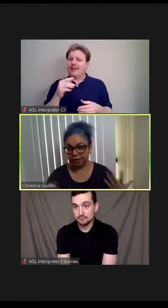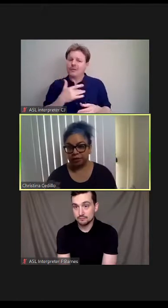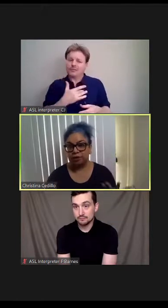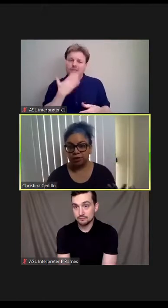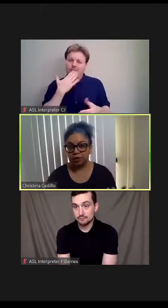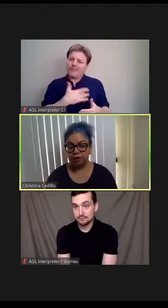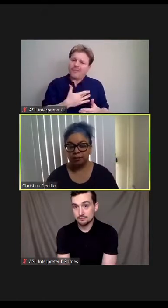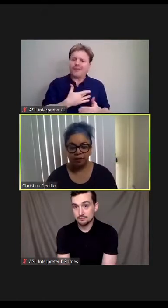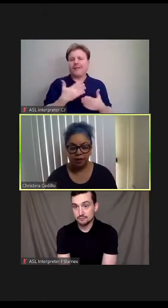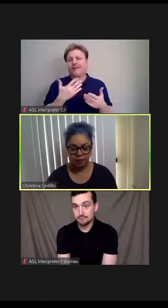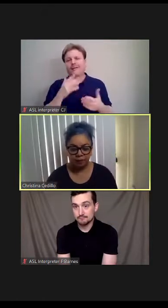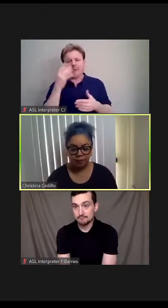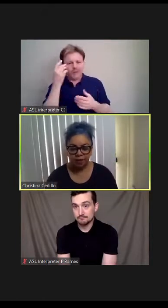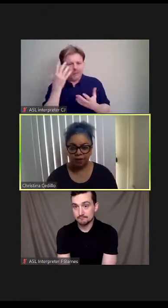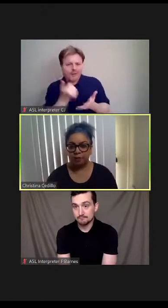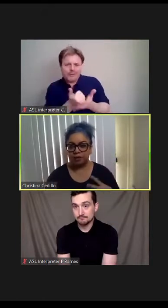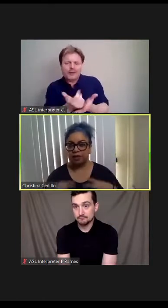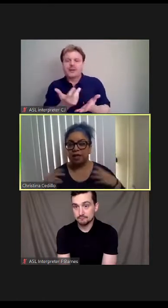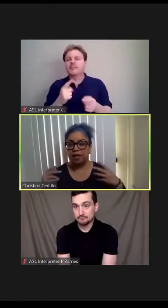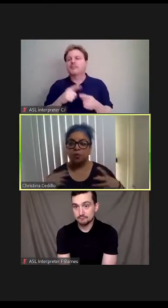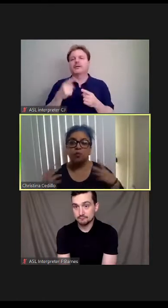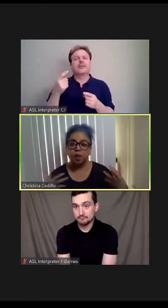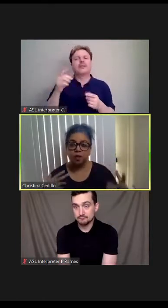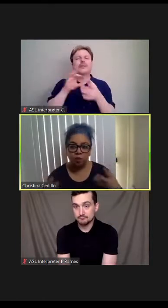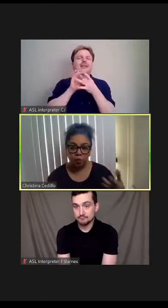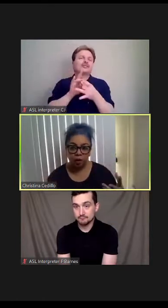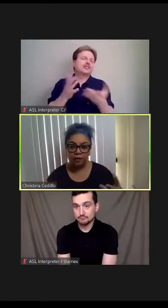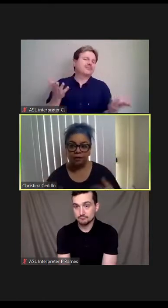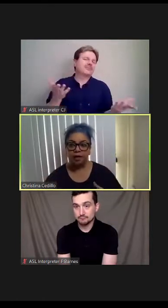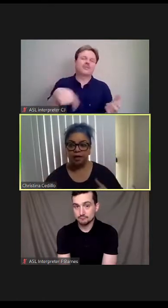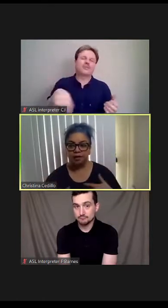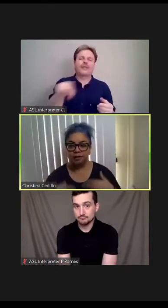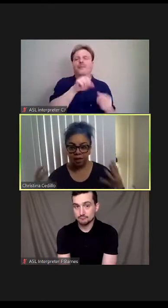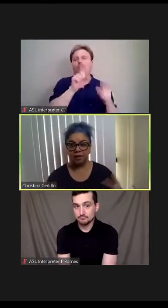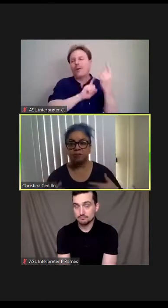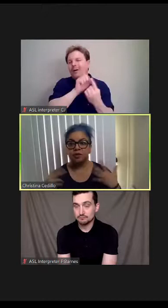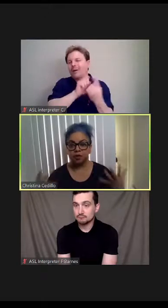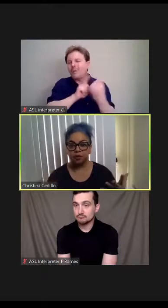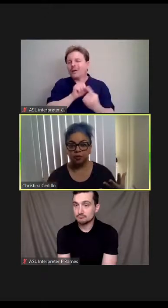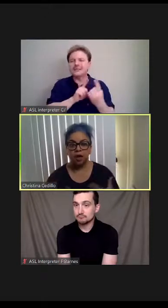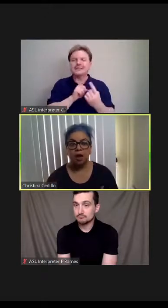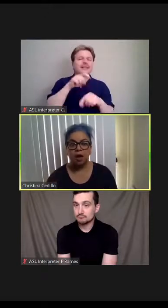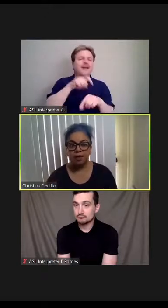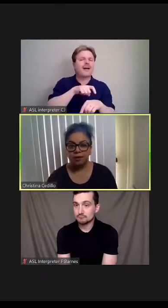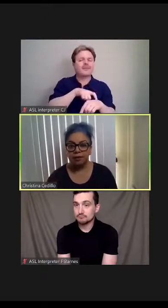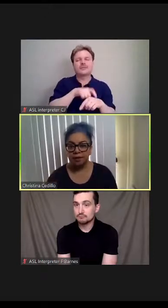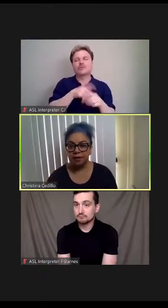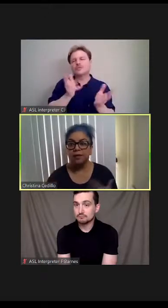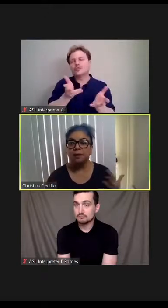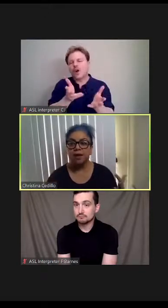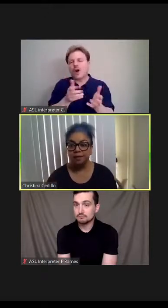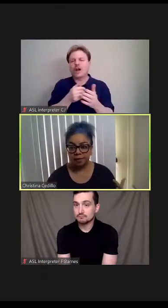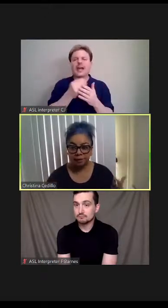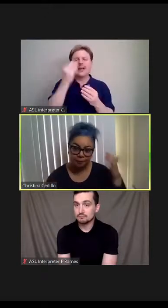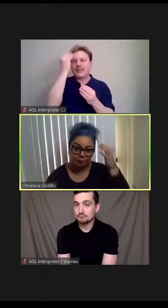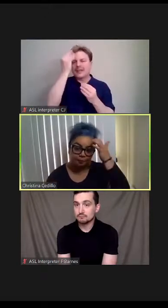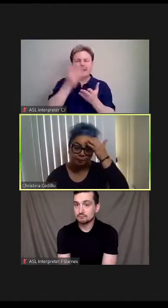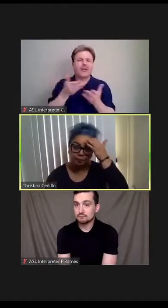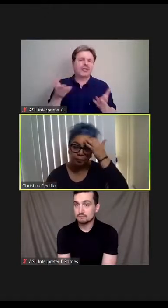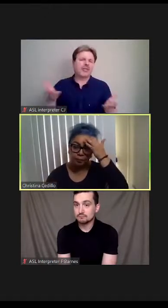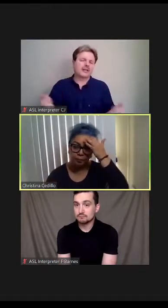of relationships, especially those one-on-one times to talk and think about